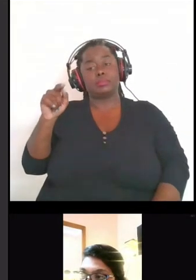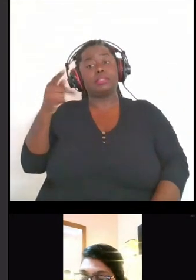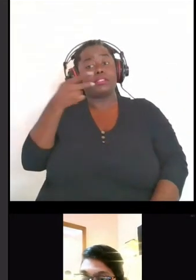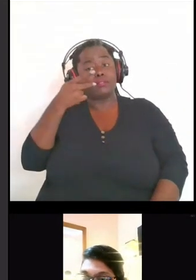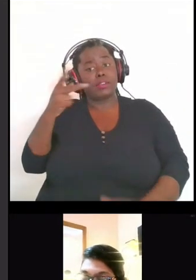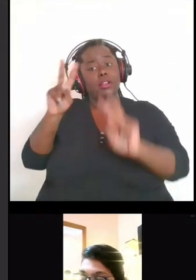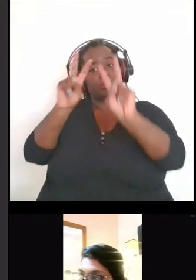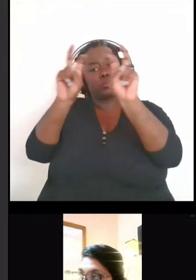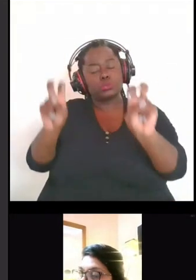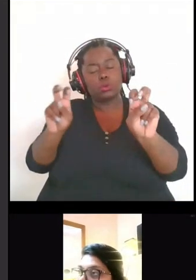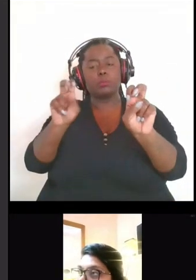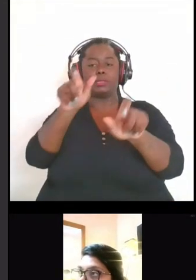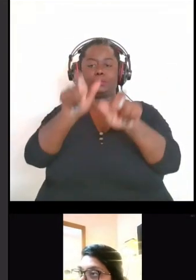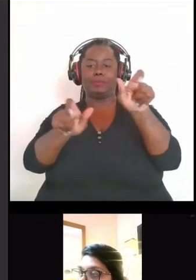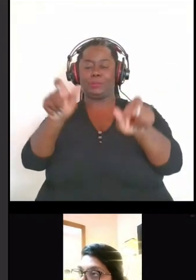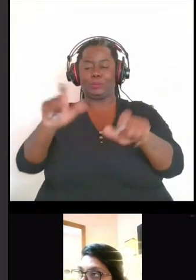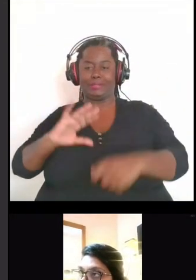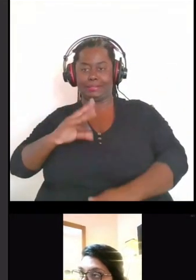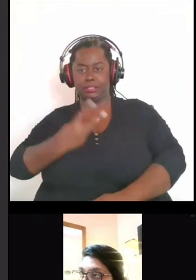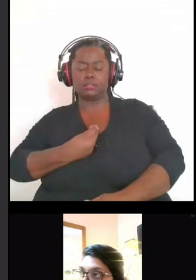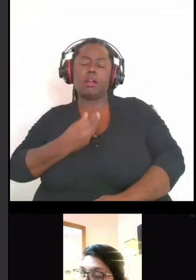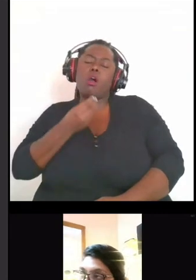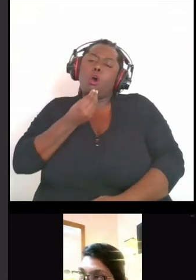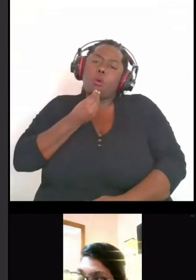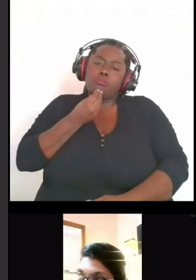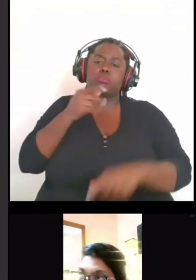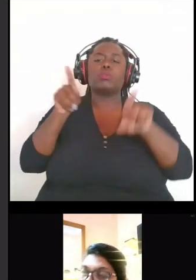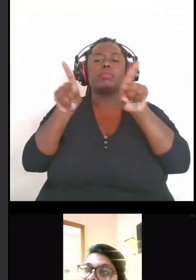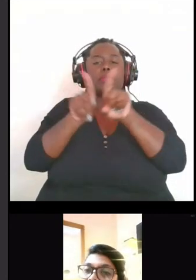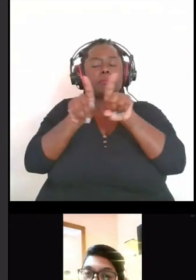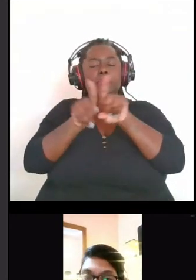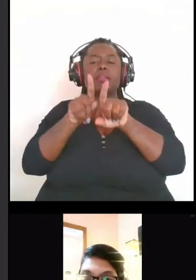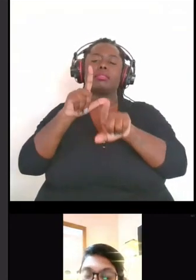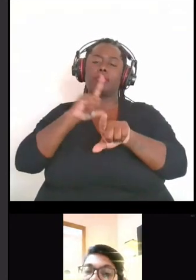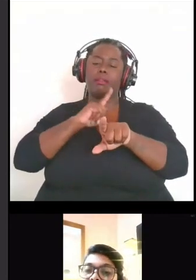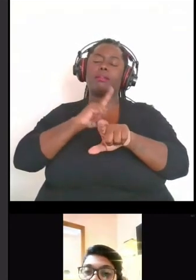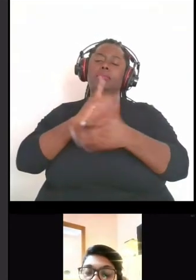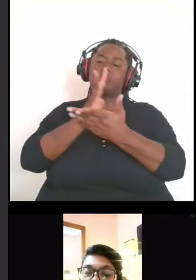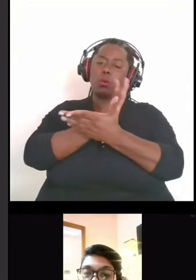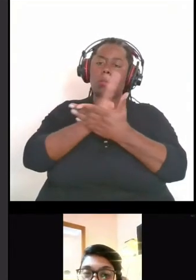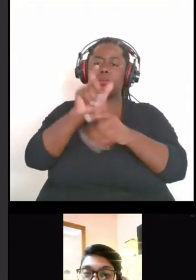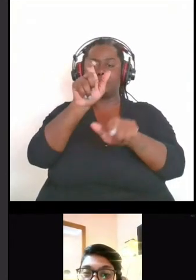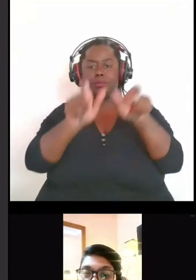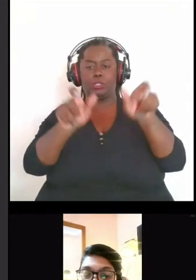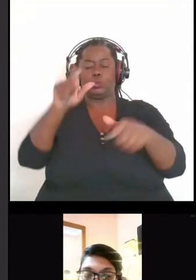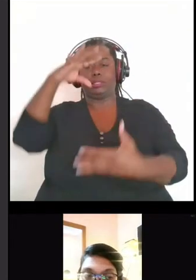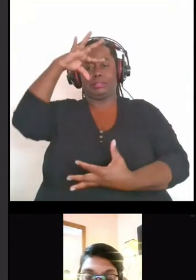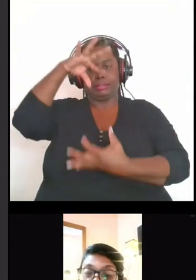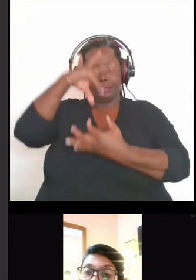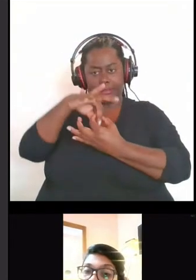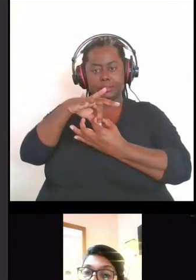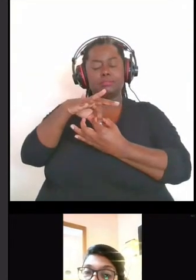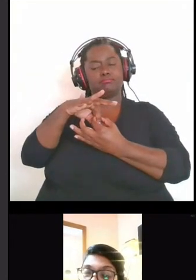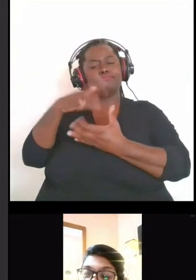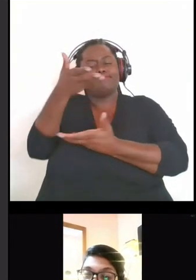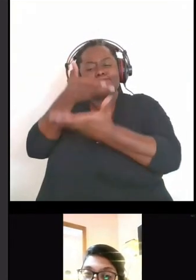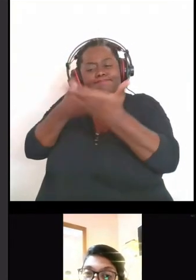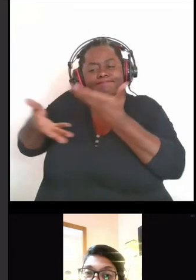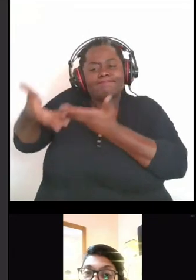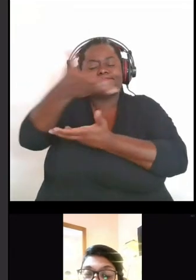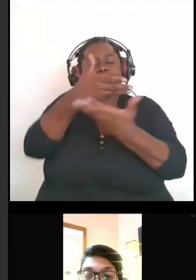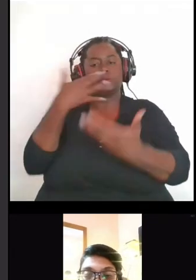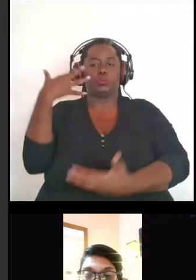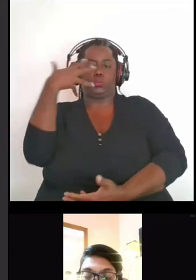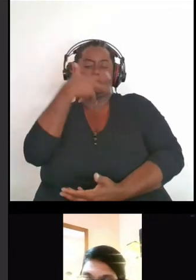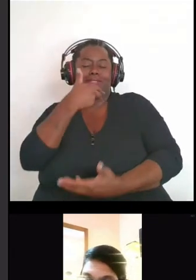beauty and the juxtaposition of this we also wanted to compare how transgender people are often looked at